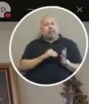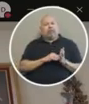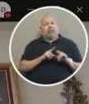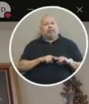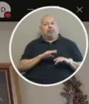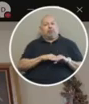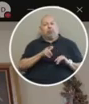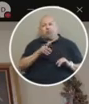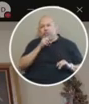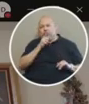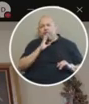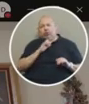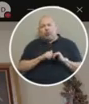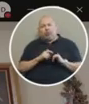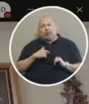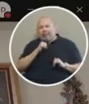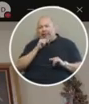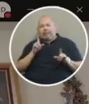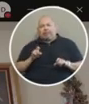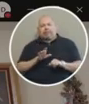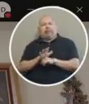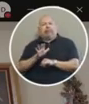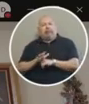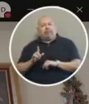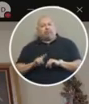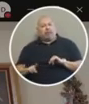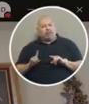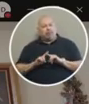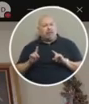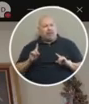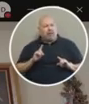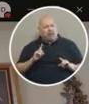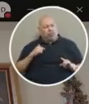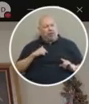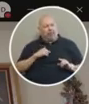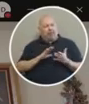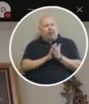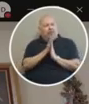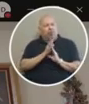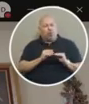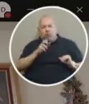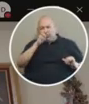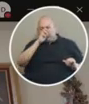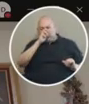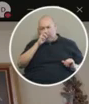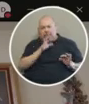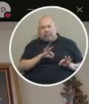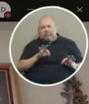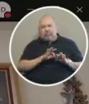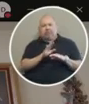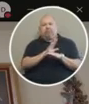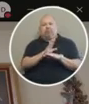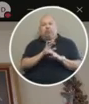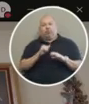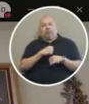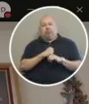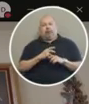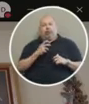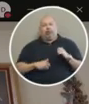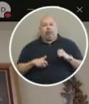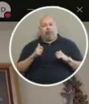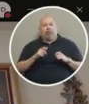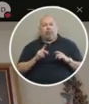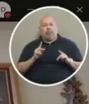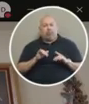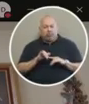on who you talk to. Some people might say we're not testing enough. But if we get stricter on the essential businesses and we make it harder